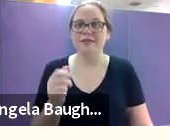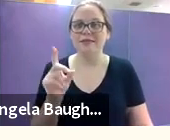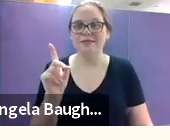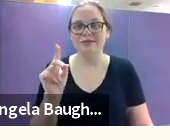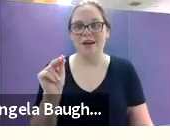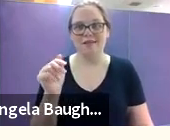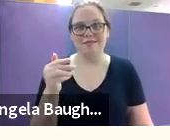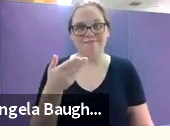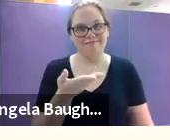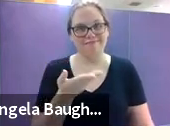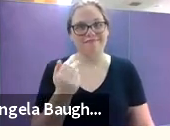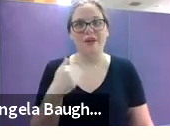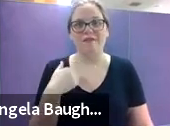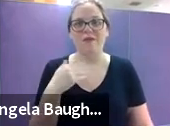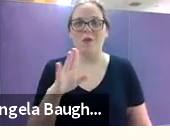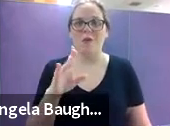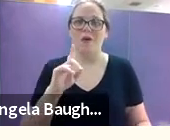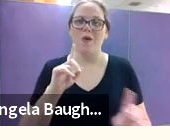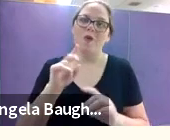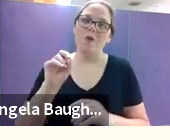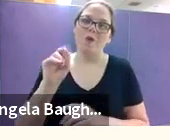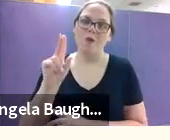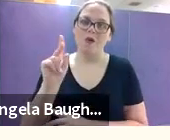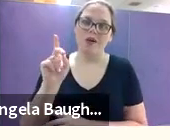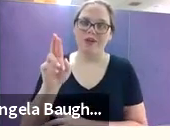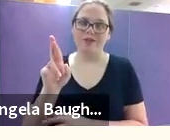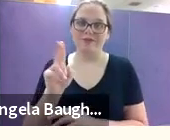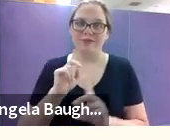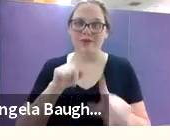orders. Thank you.